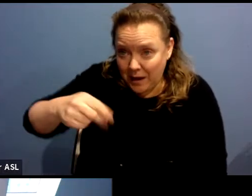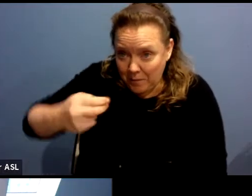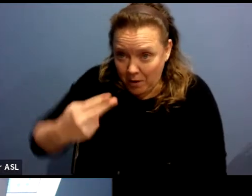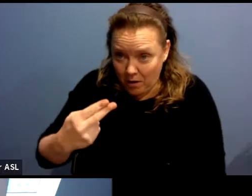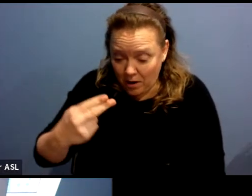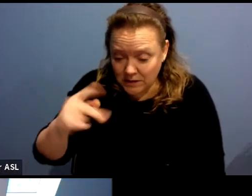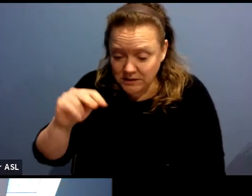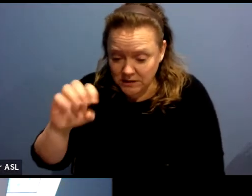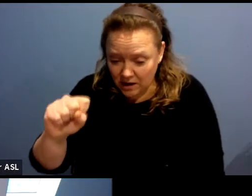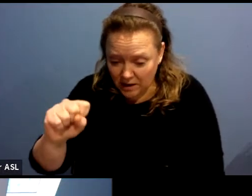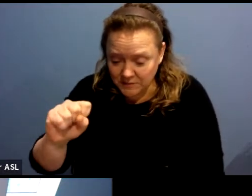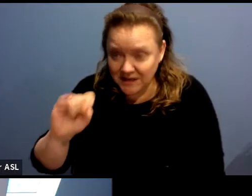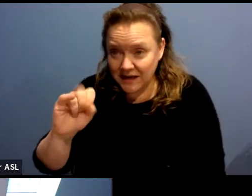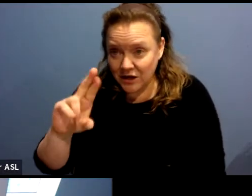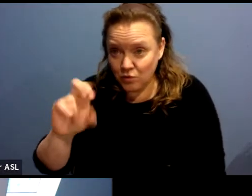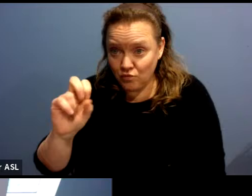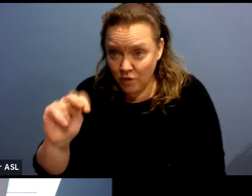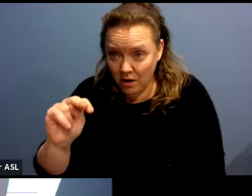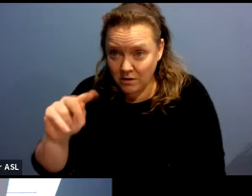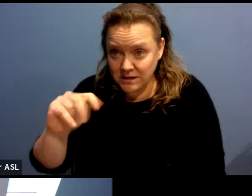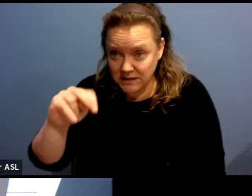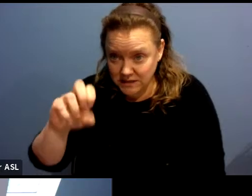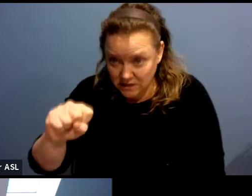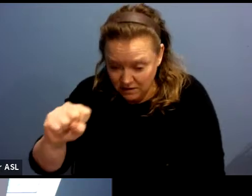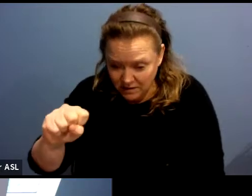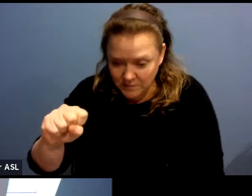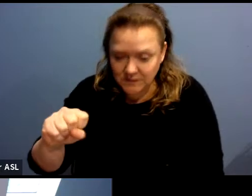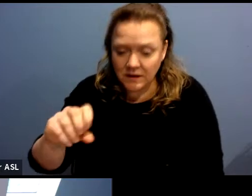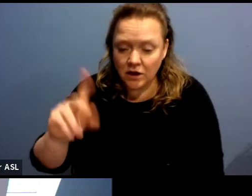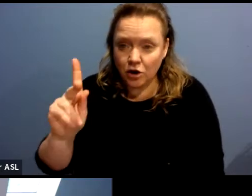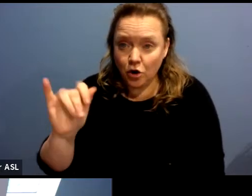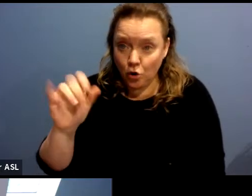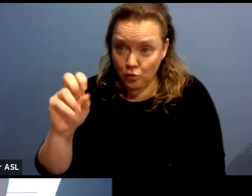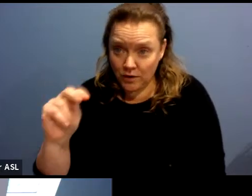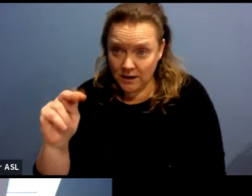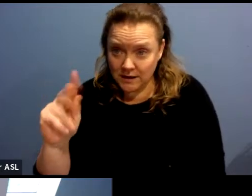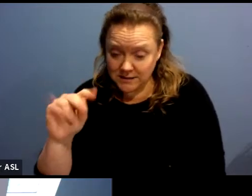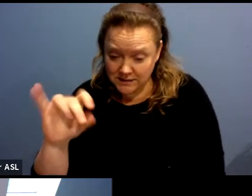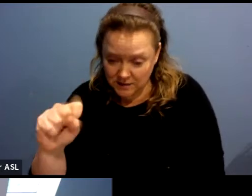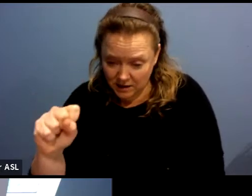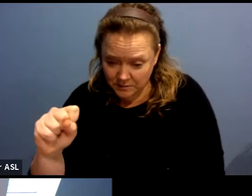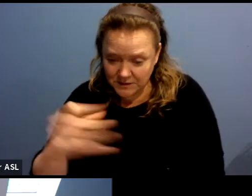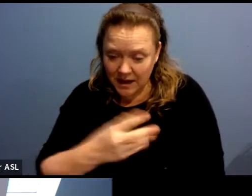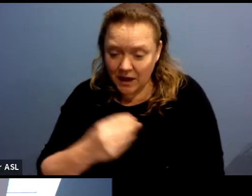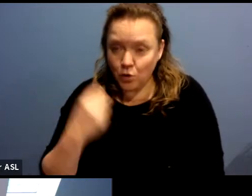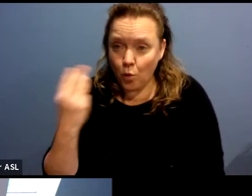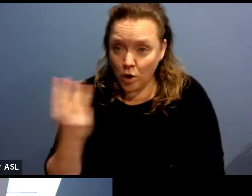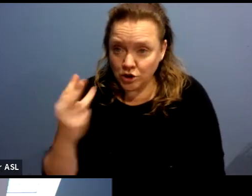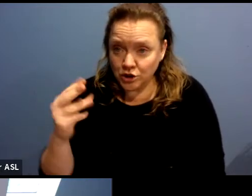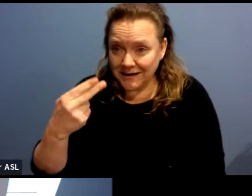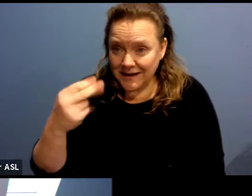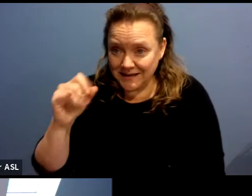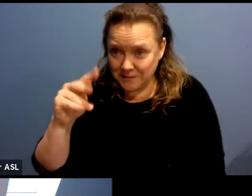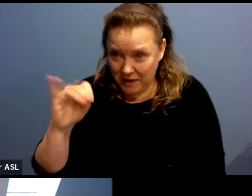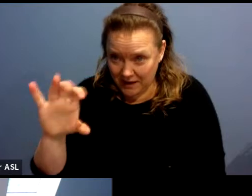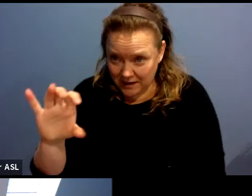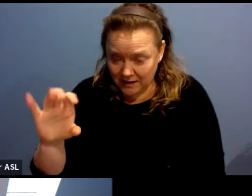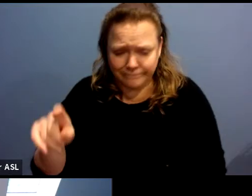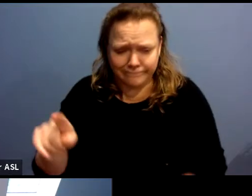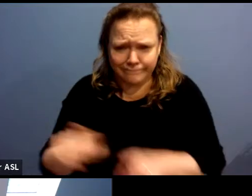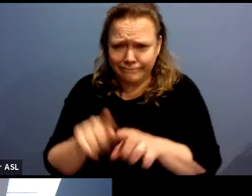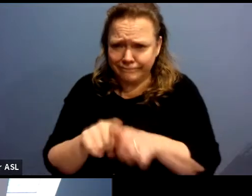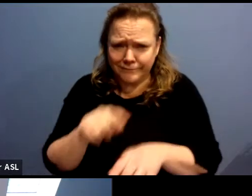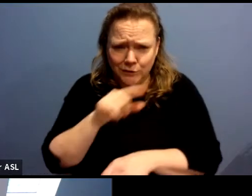Korean Times, and the Washington Hispanic, and as well through social media and on several